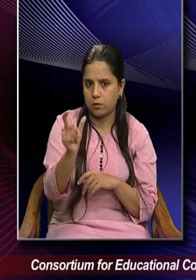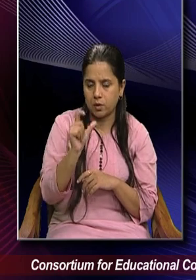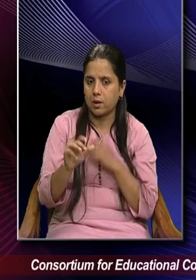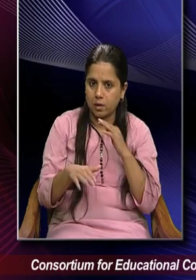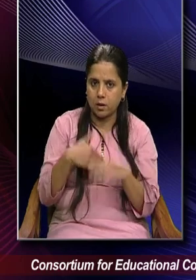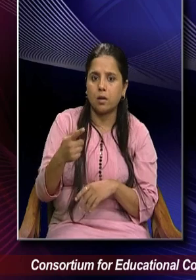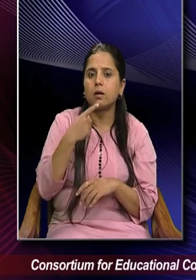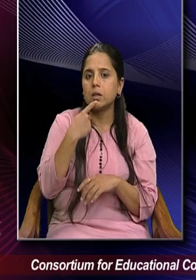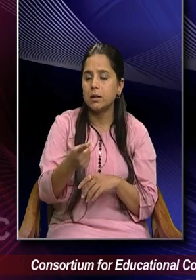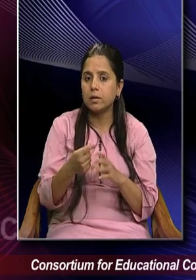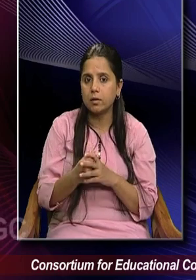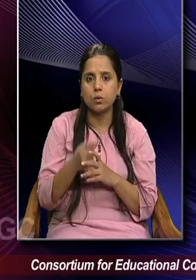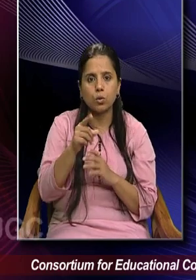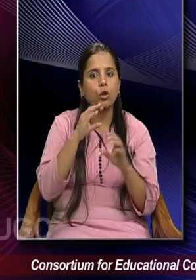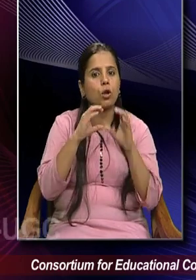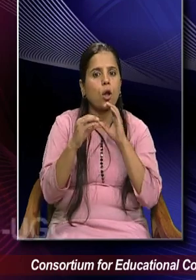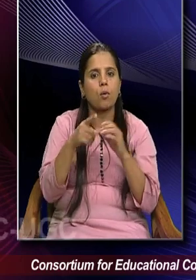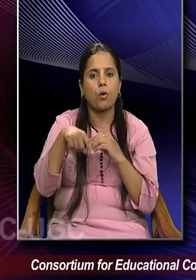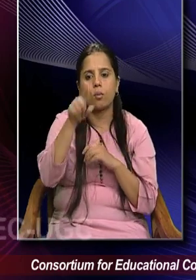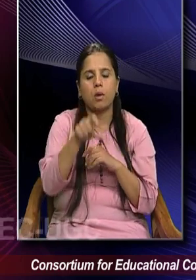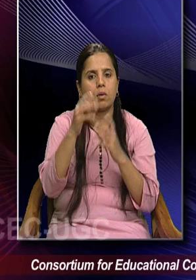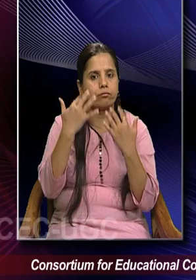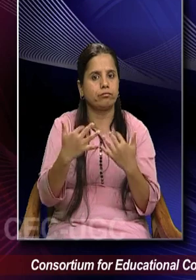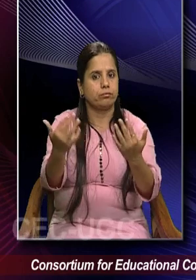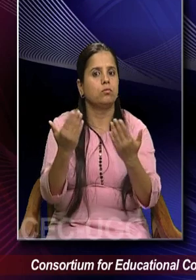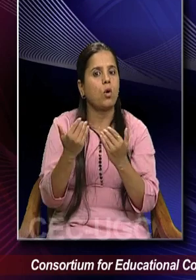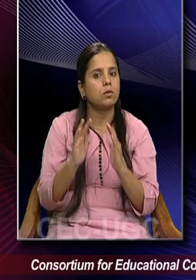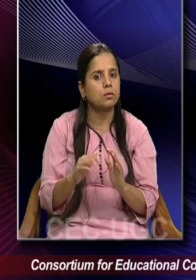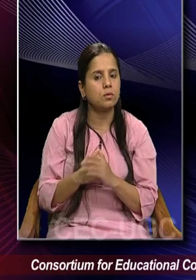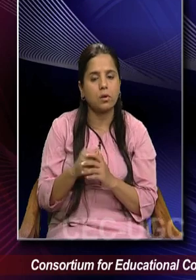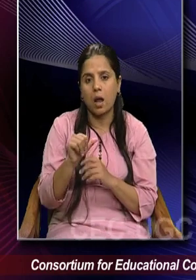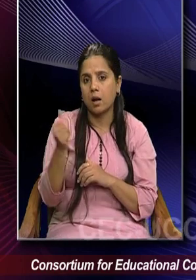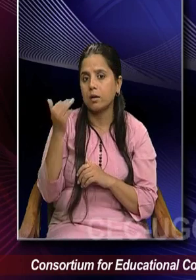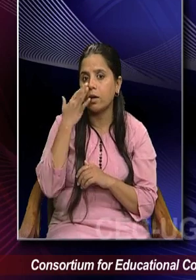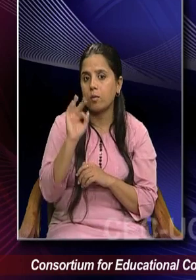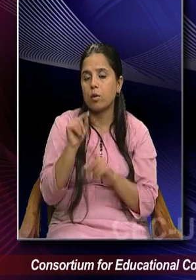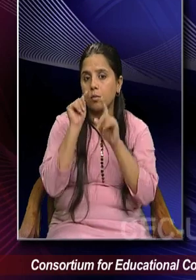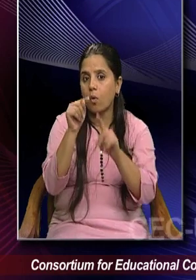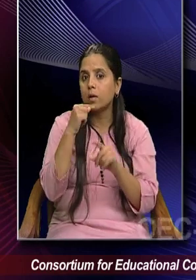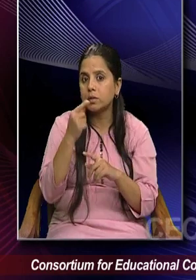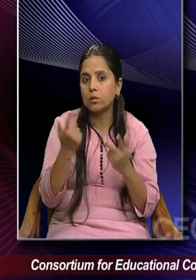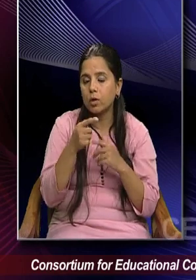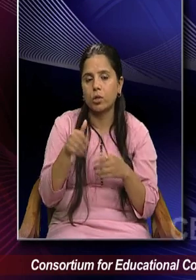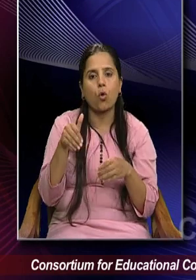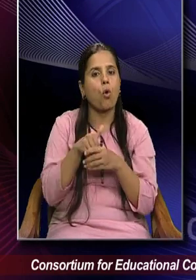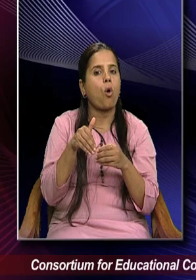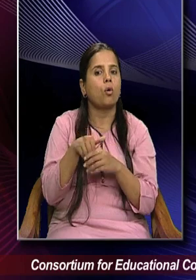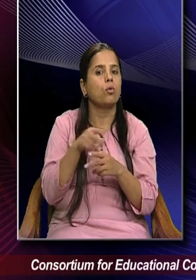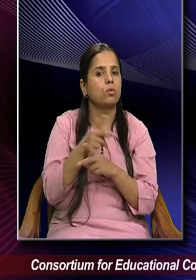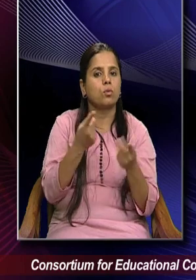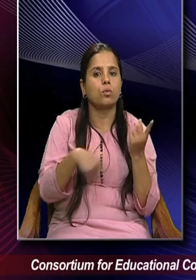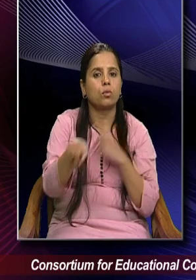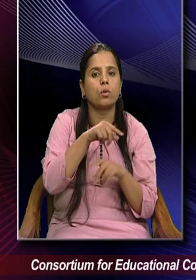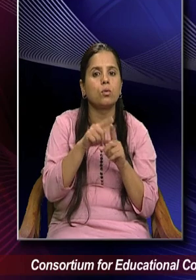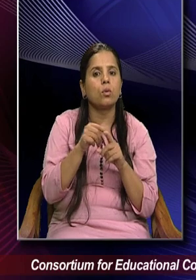you will communicate to your audience. So, another important point is context. Under which context you are going to write,